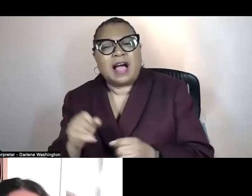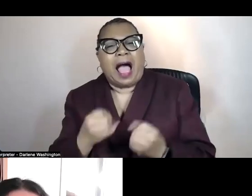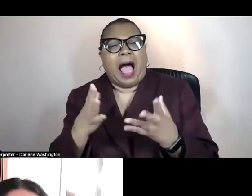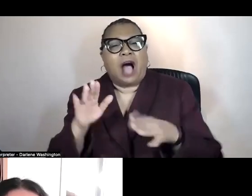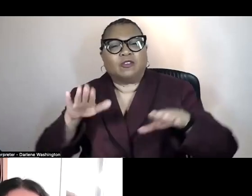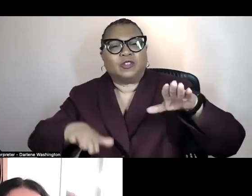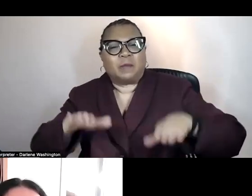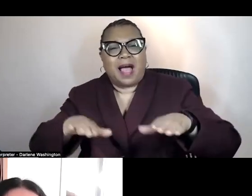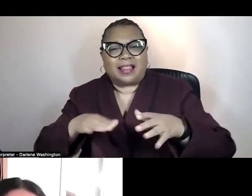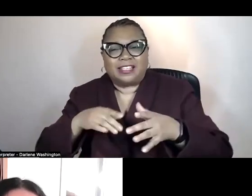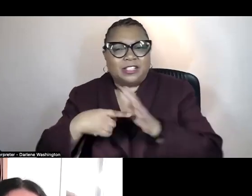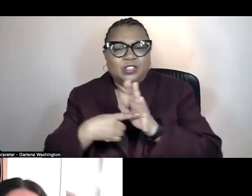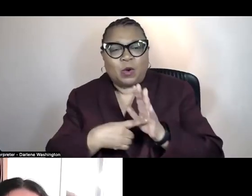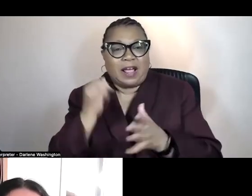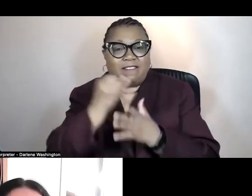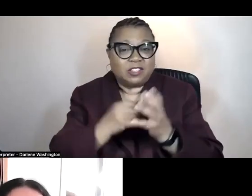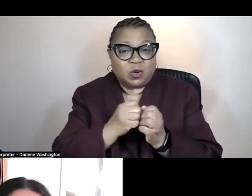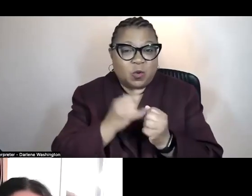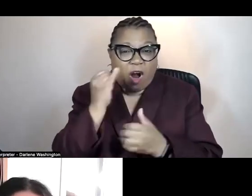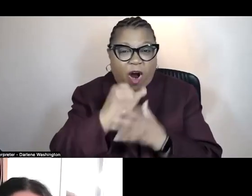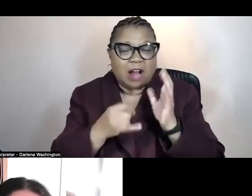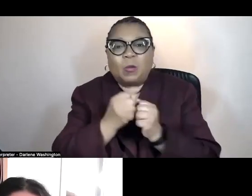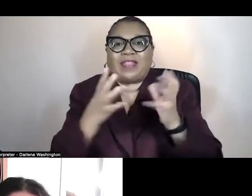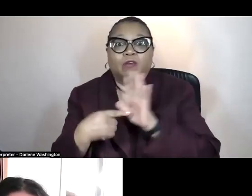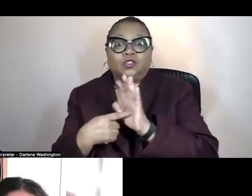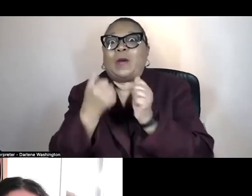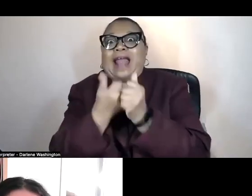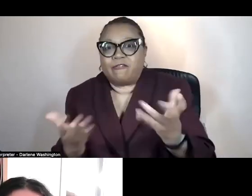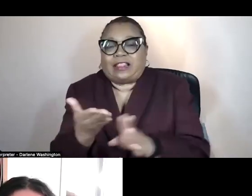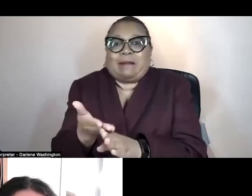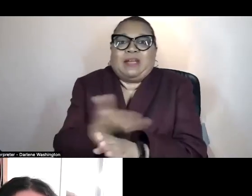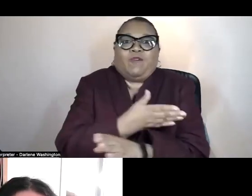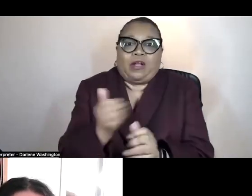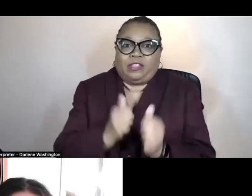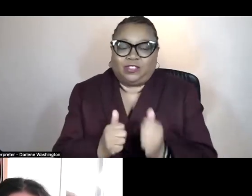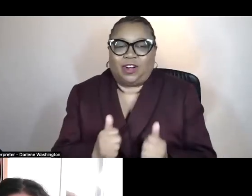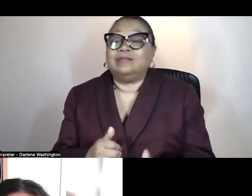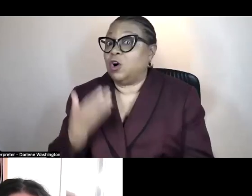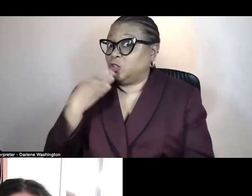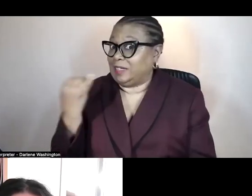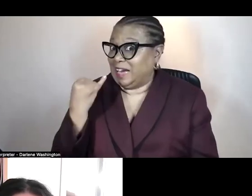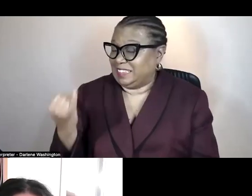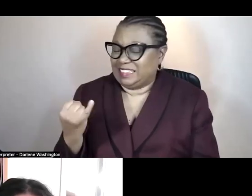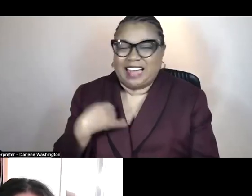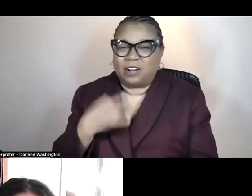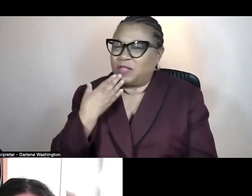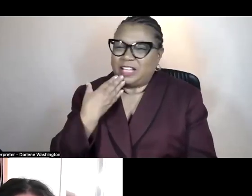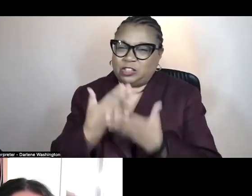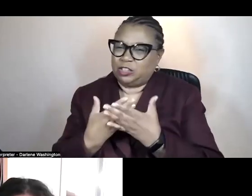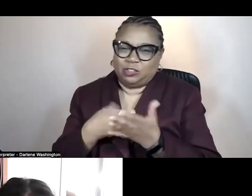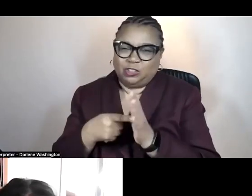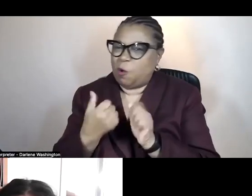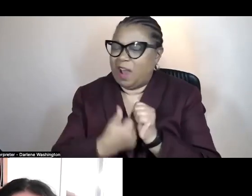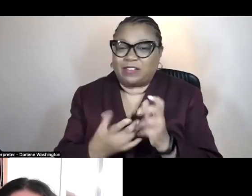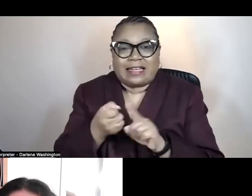balance showing visual art without showing everything prior to the show? Good idea. I don't think it is good to show everything. I